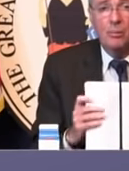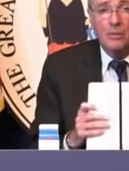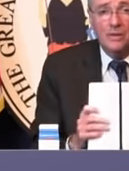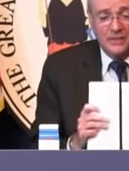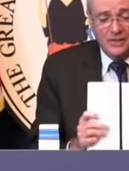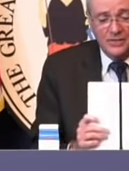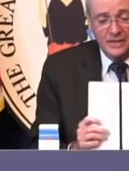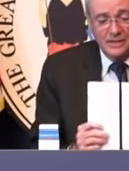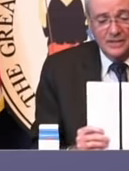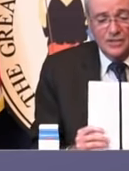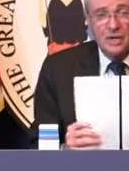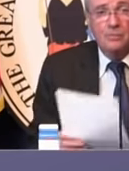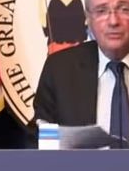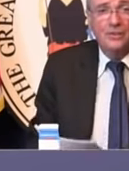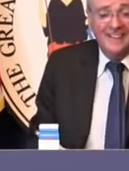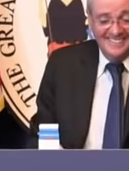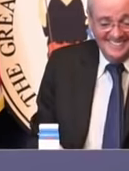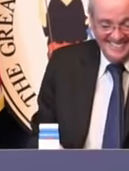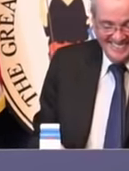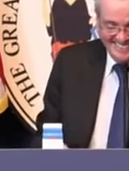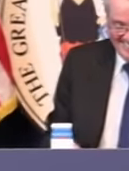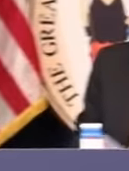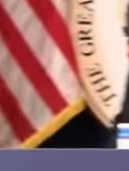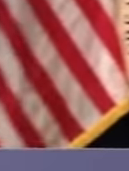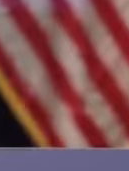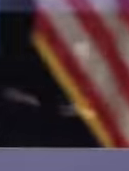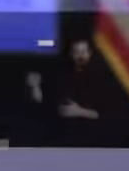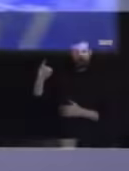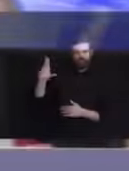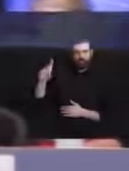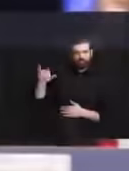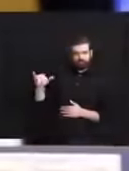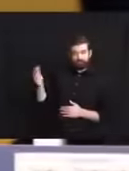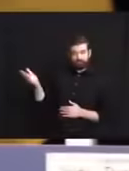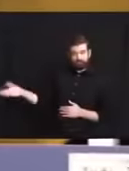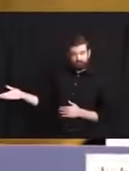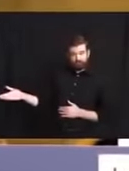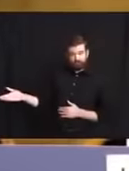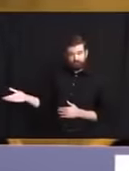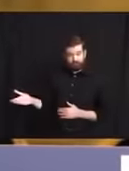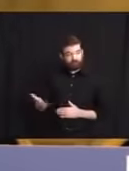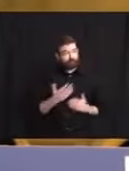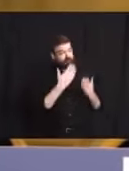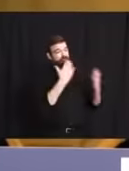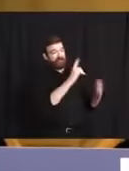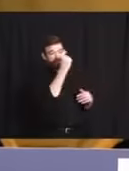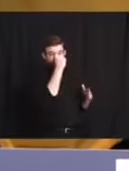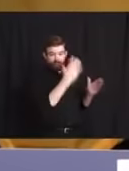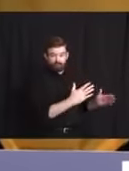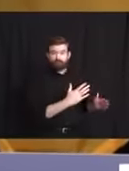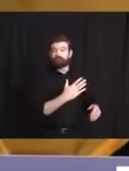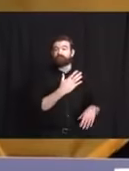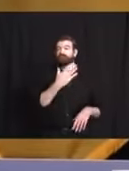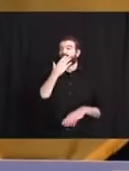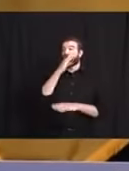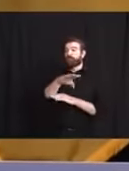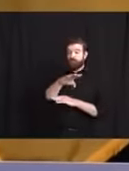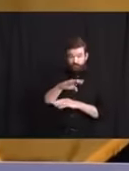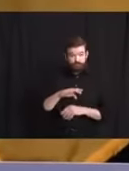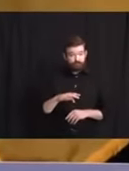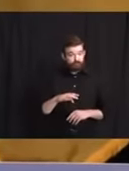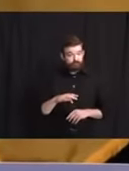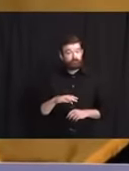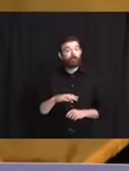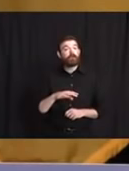Commissioner of the Department of Health, Judy Persichilli. Thank you, Governor, and good afternoon. Well, as New Jersey continues along the